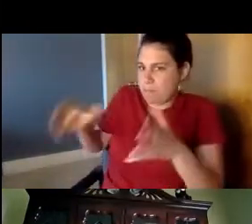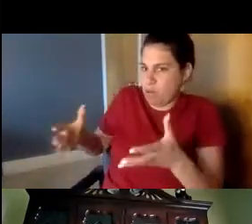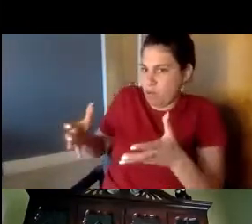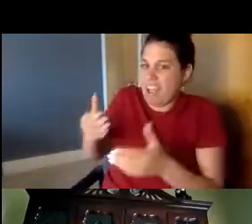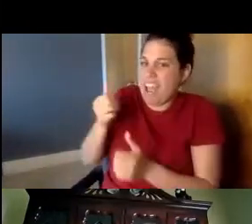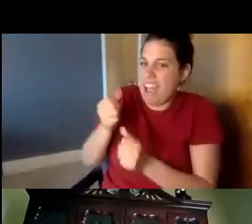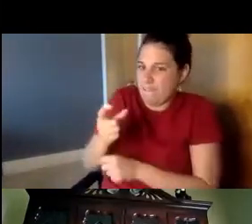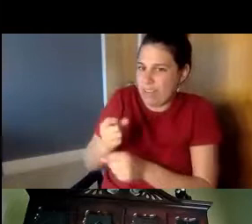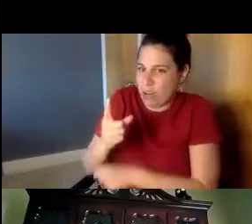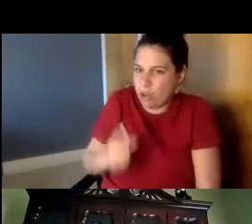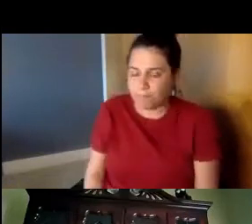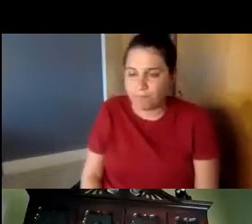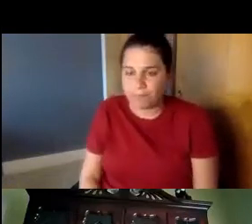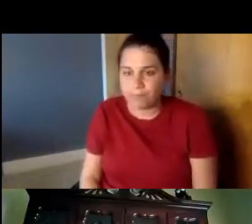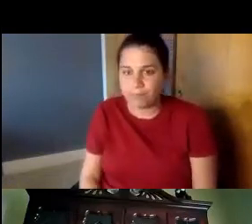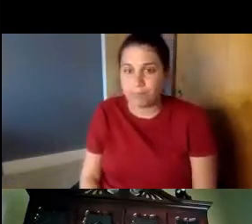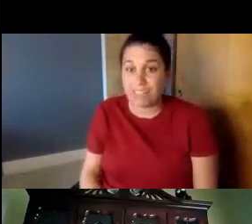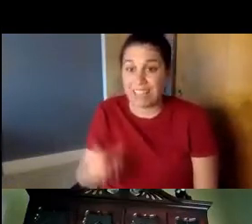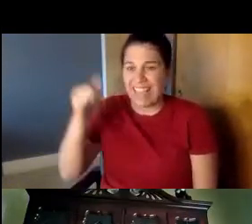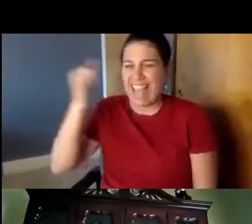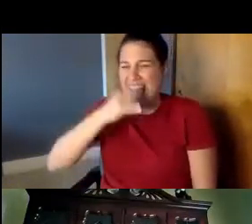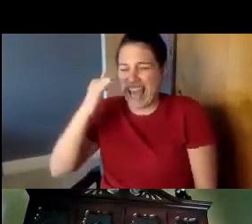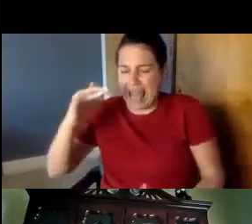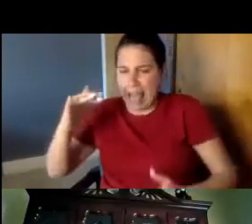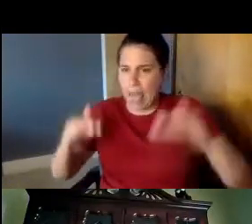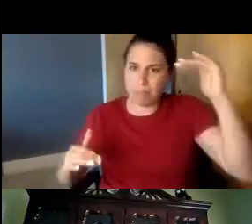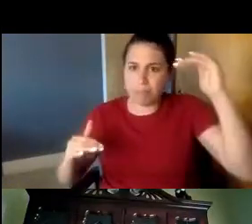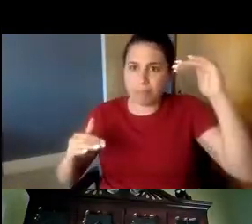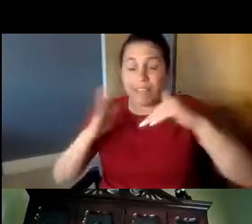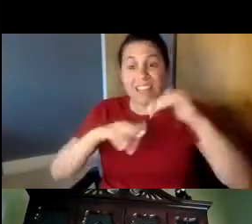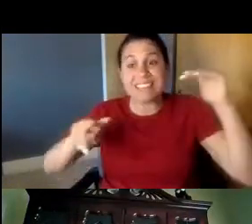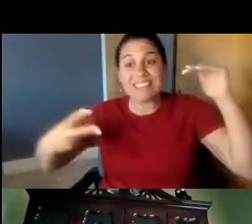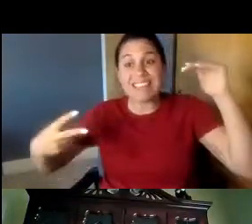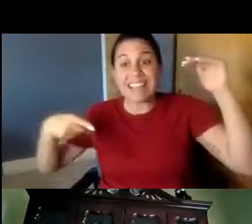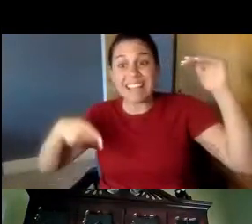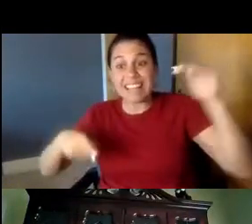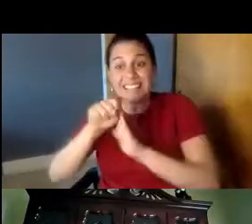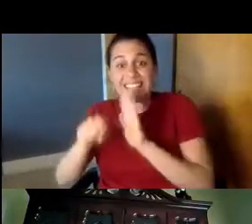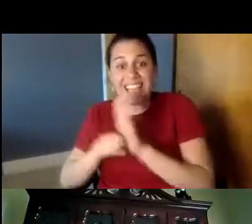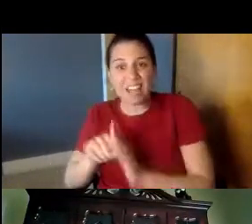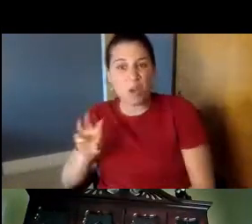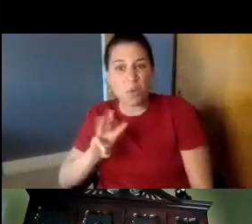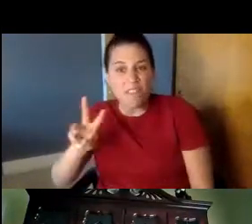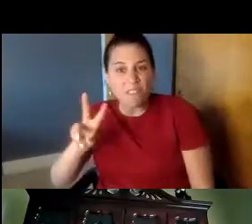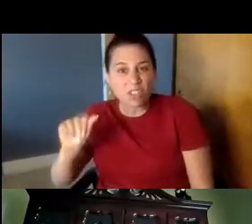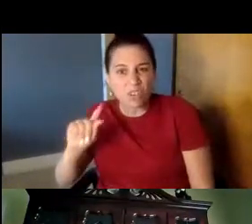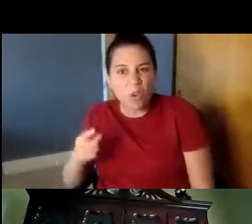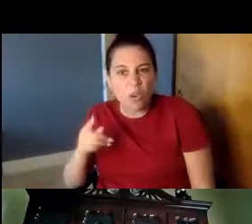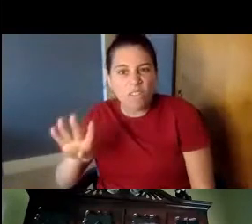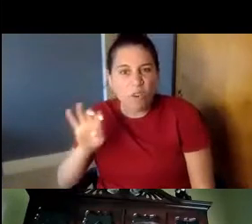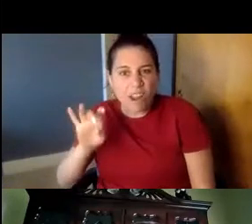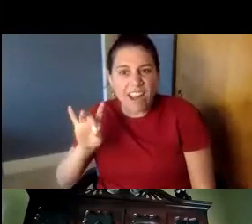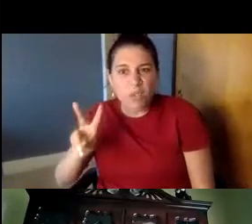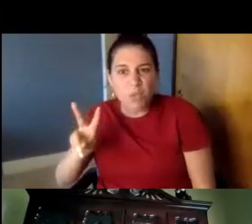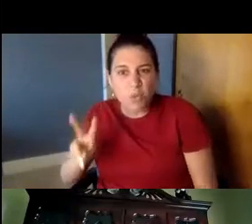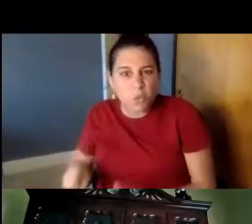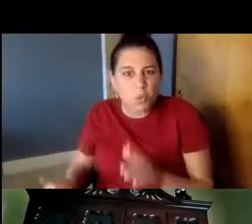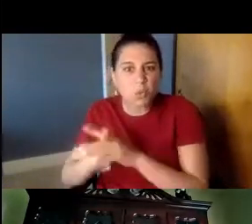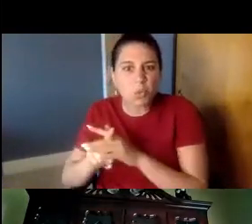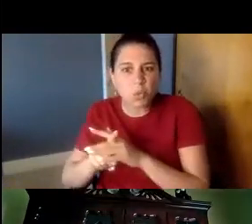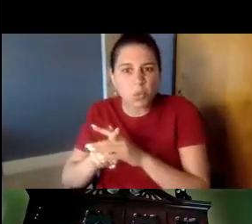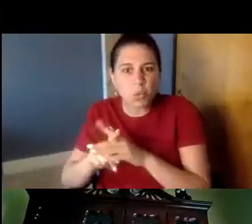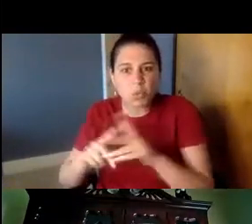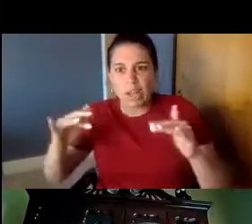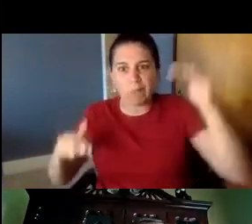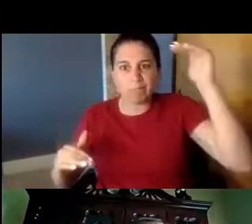year. And that is way higher than the number 2 state, West Virginia, which has only 482 new cases of cancer per